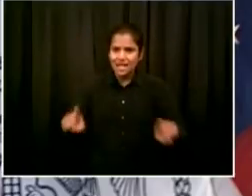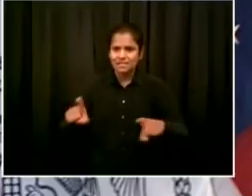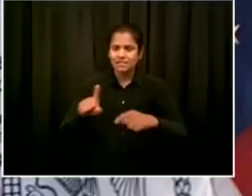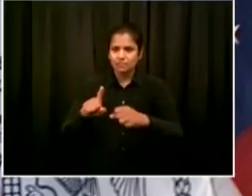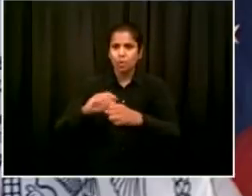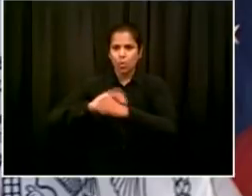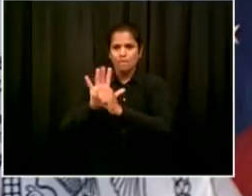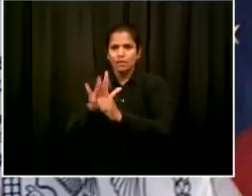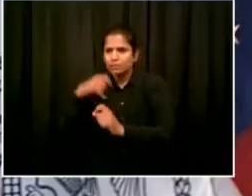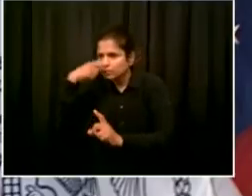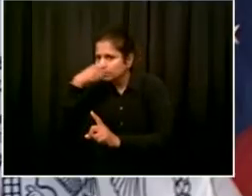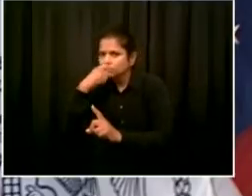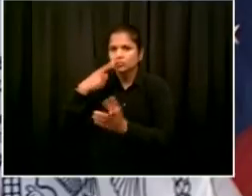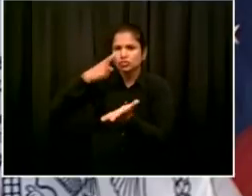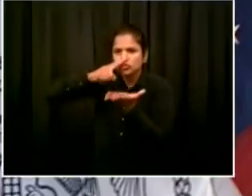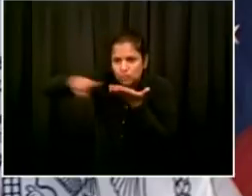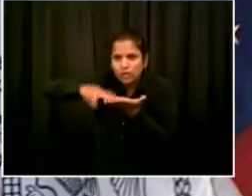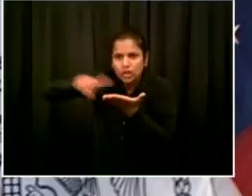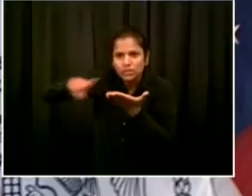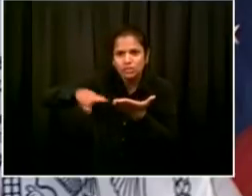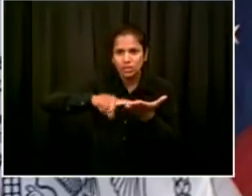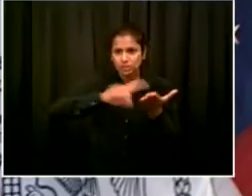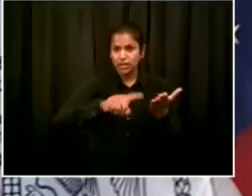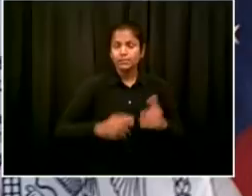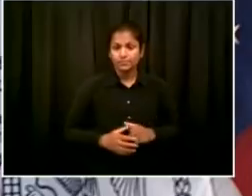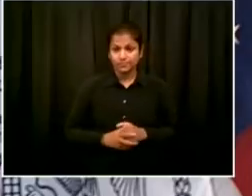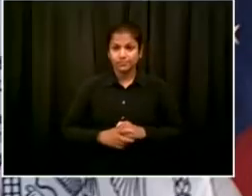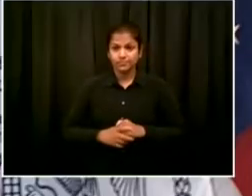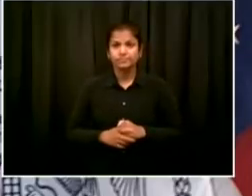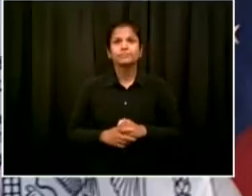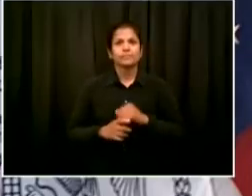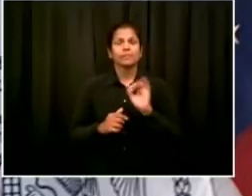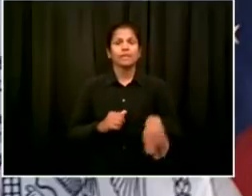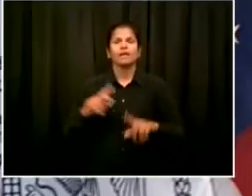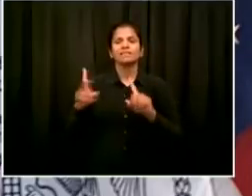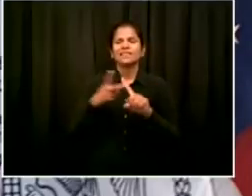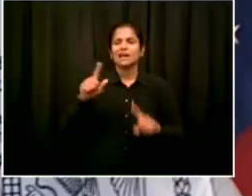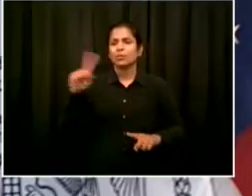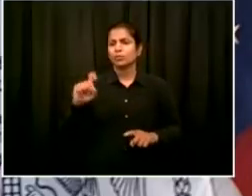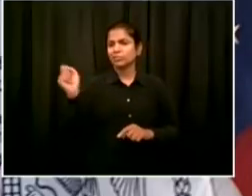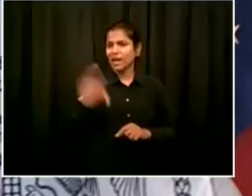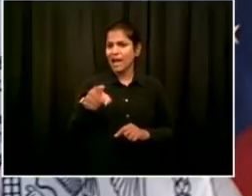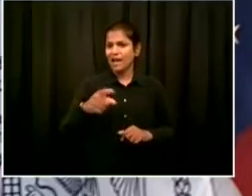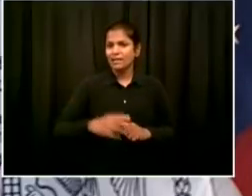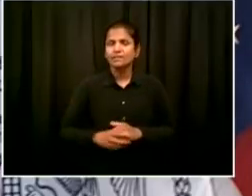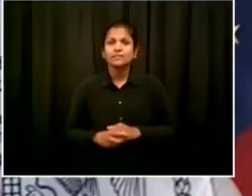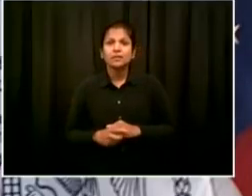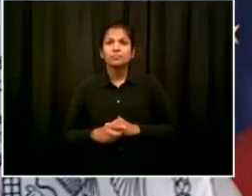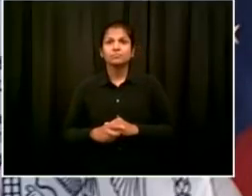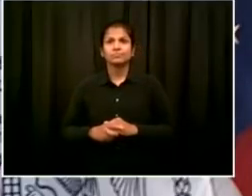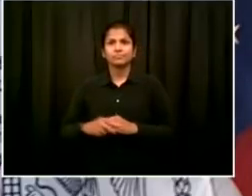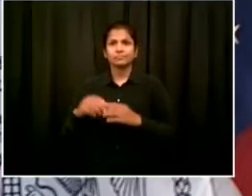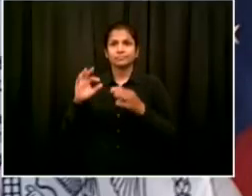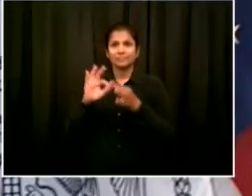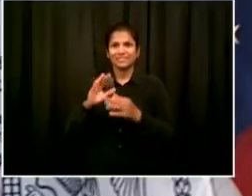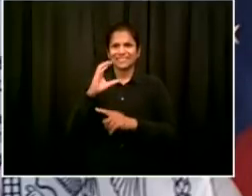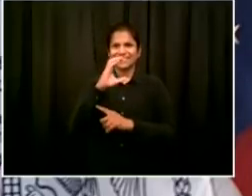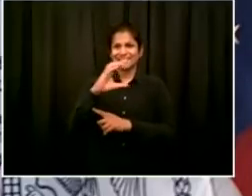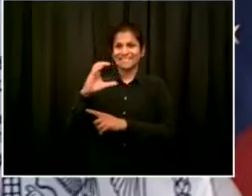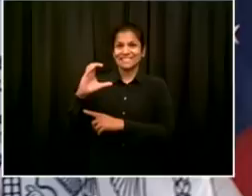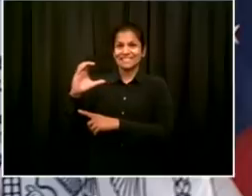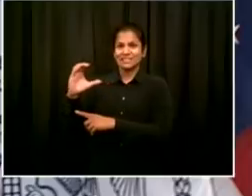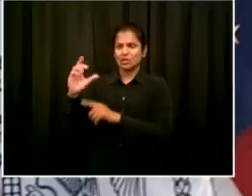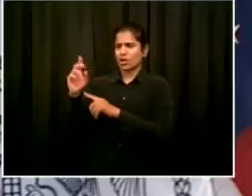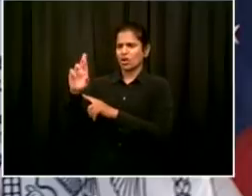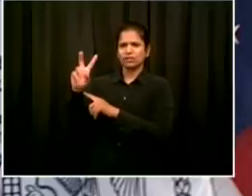Thank you. And my second question has to do with the CCRB data that was released last weekend and that has